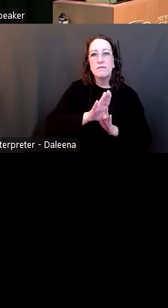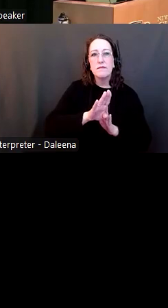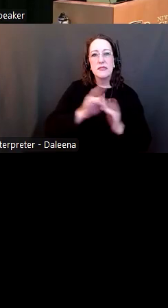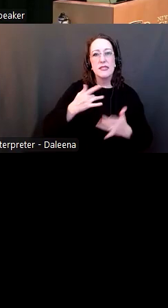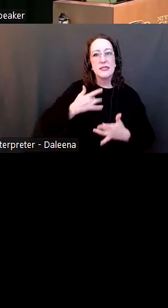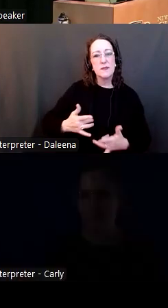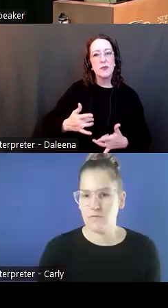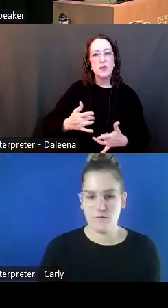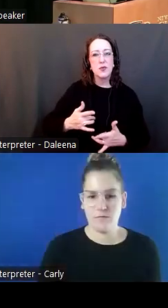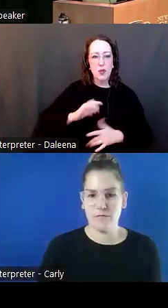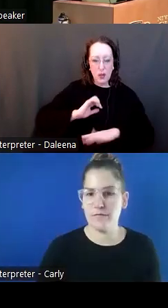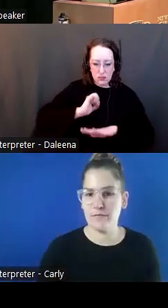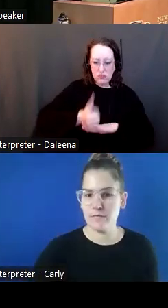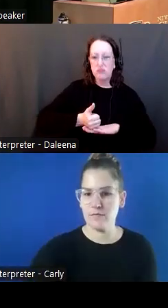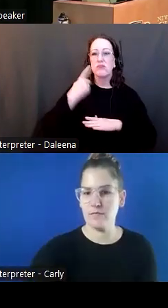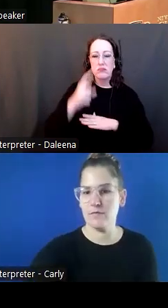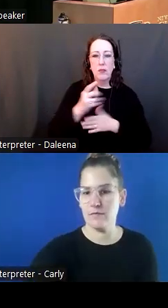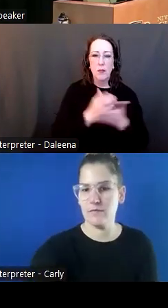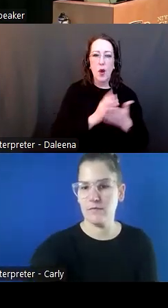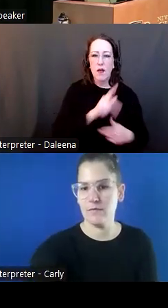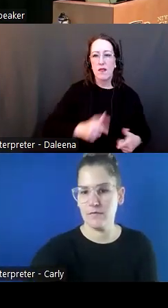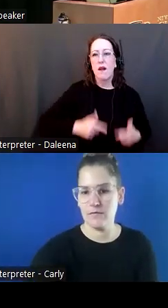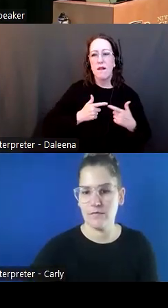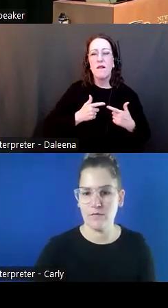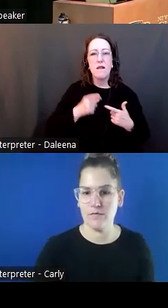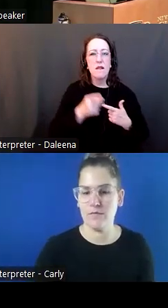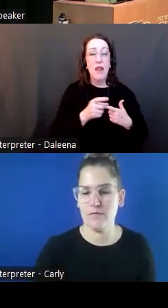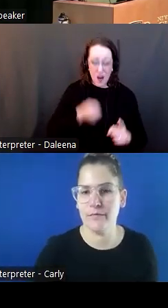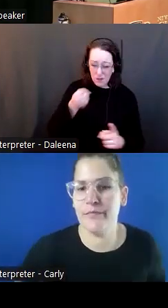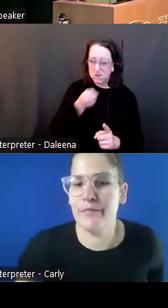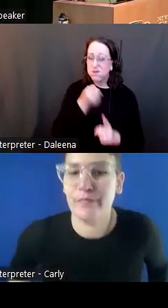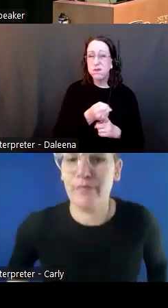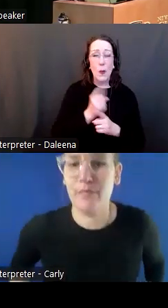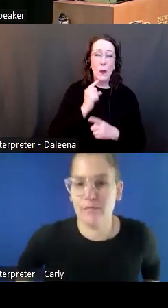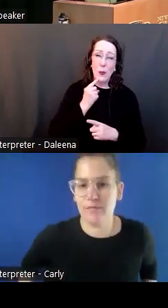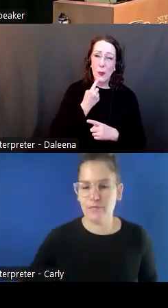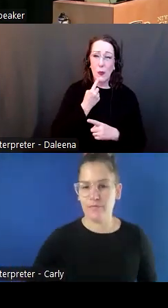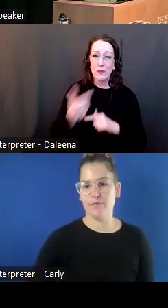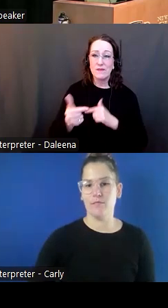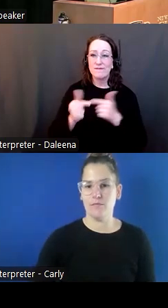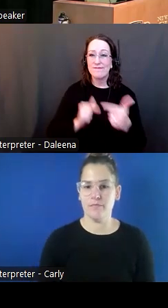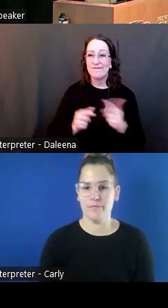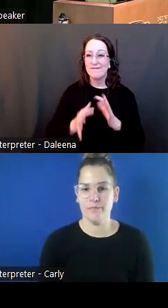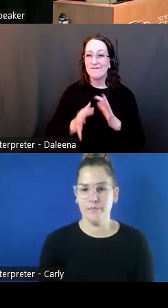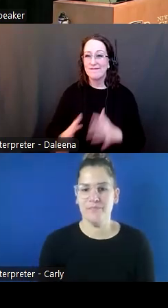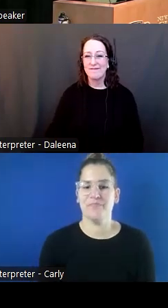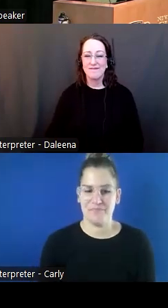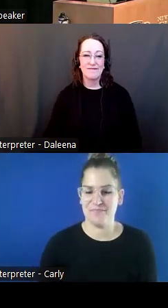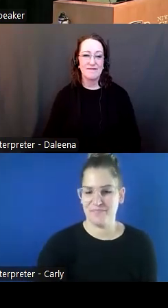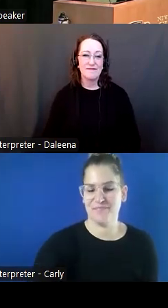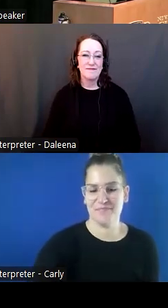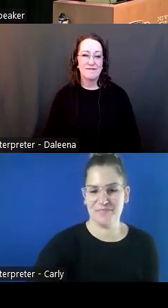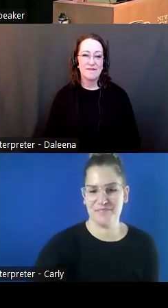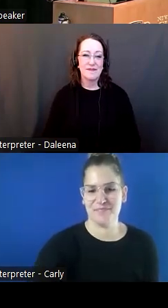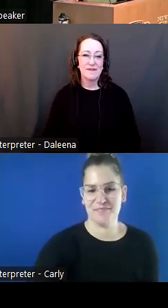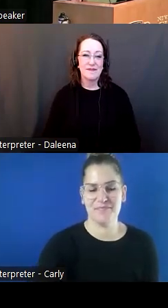typical and formative periods of their lives, the impact could be quite significant. So then